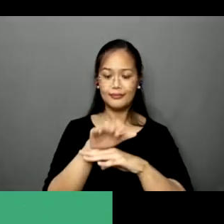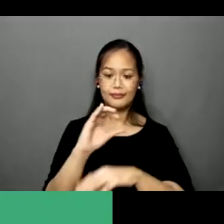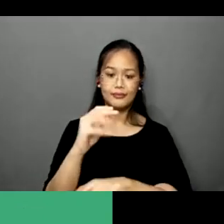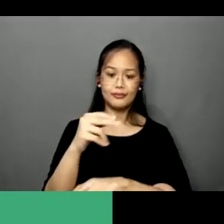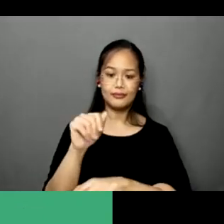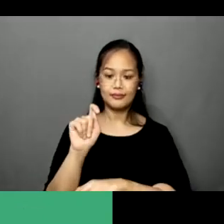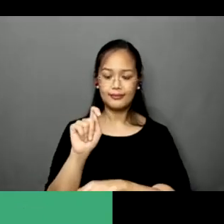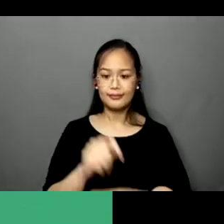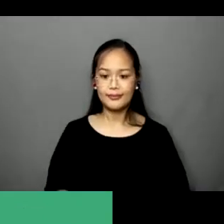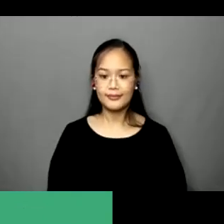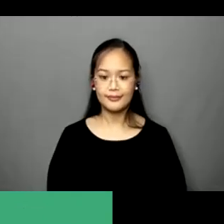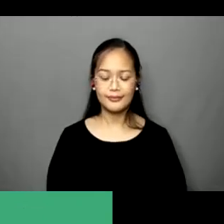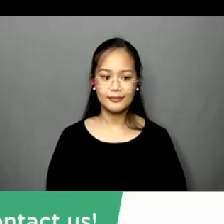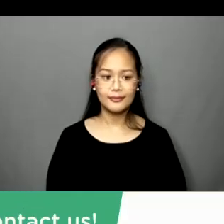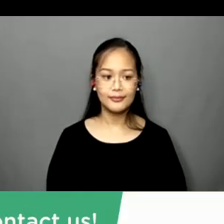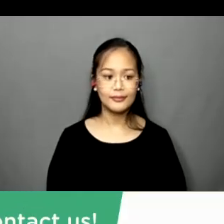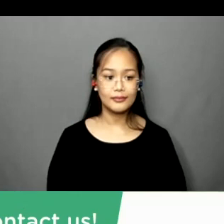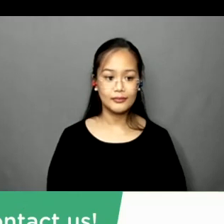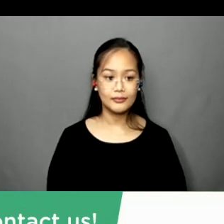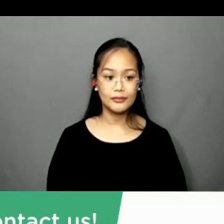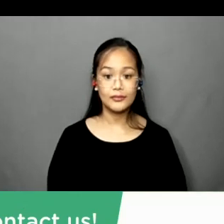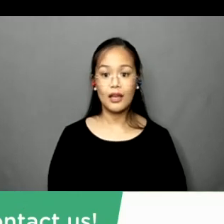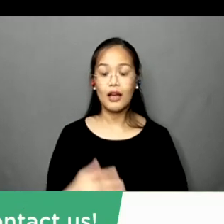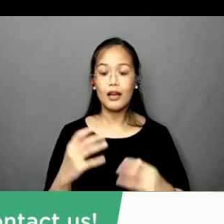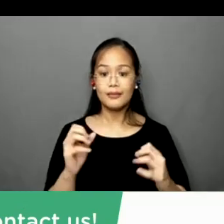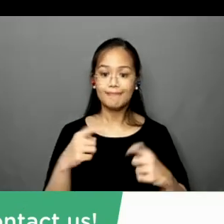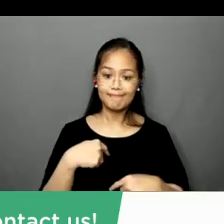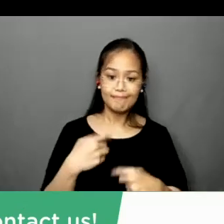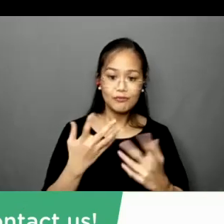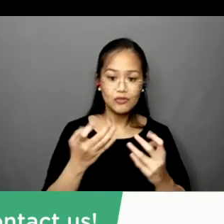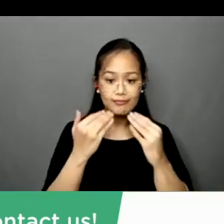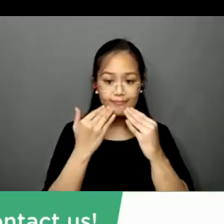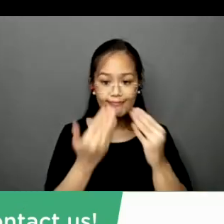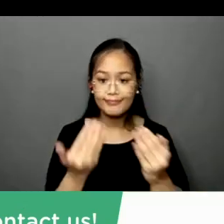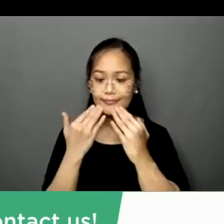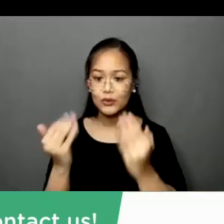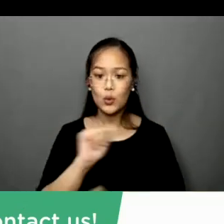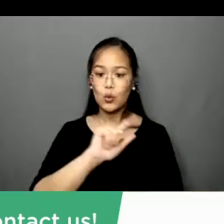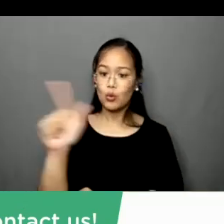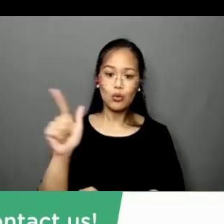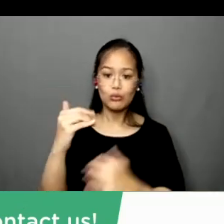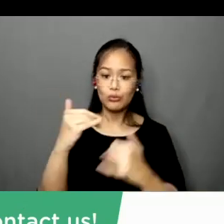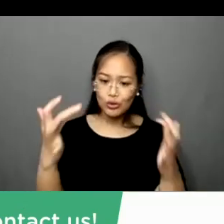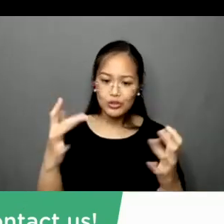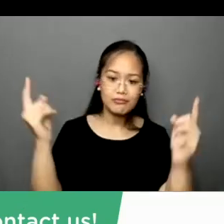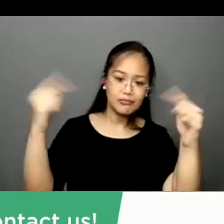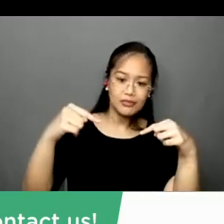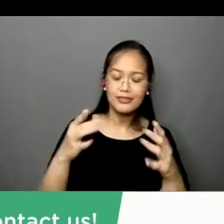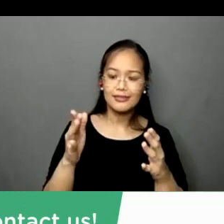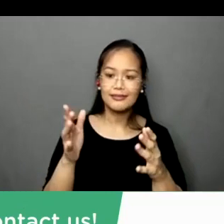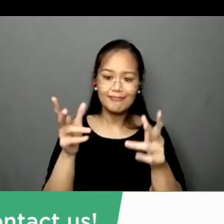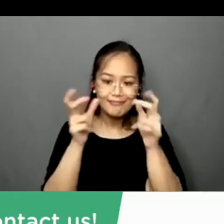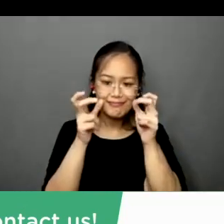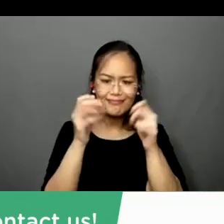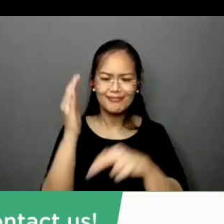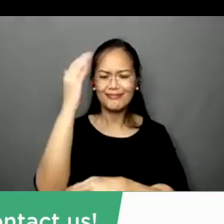box. Okay. Okay. I want to say thank you for everyone here, the audience for being here, for listening. I know